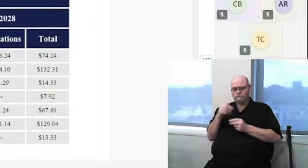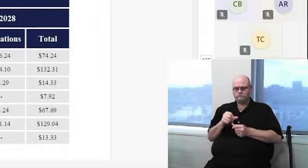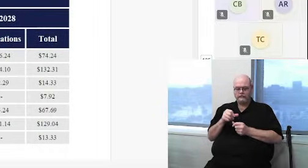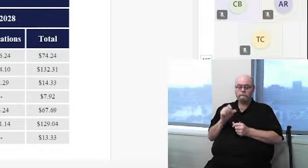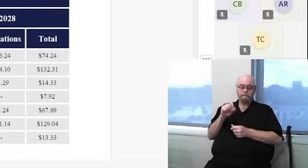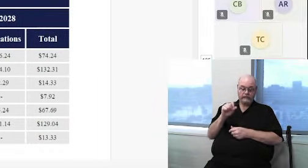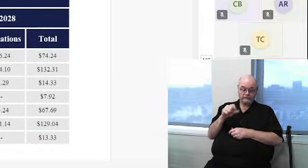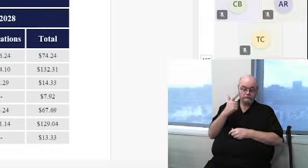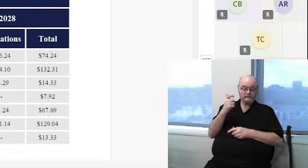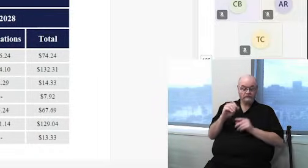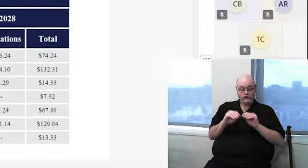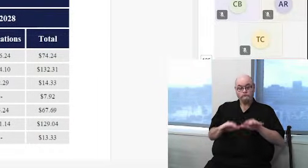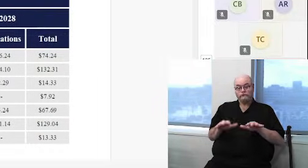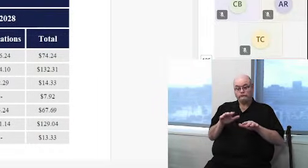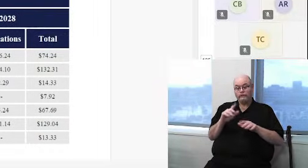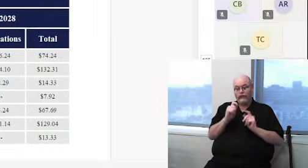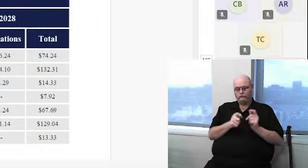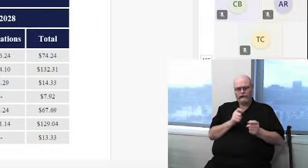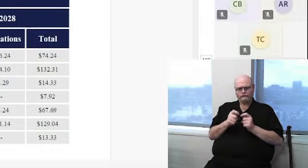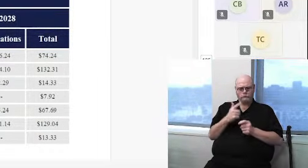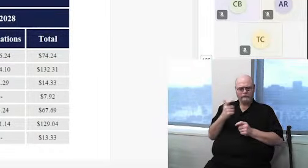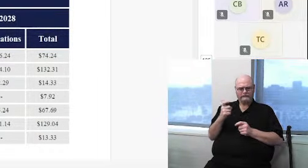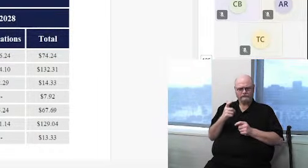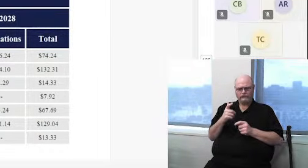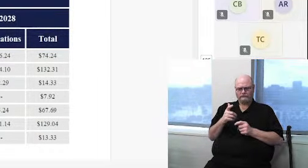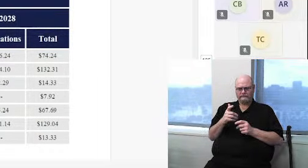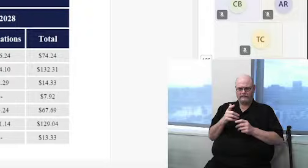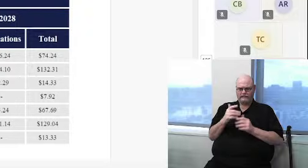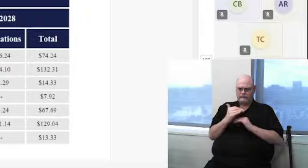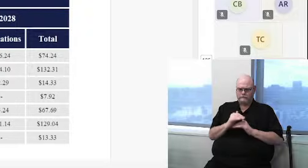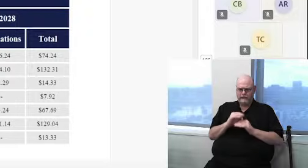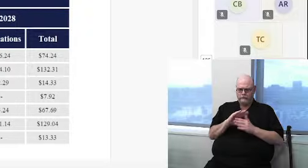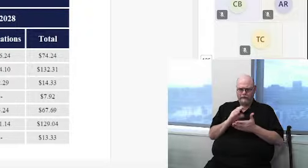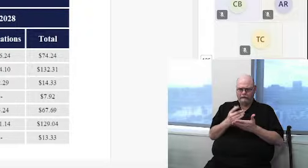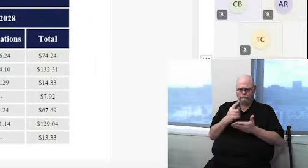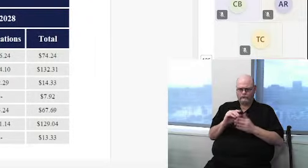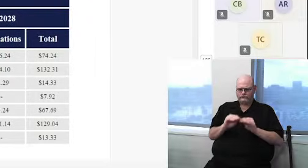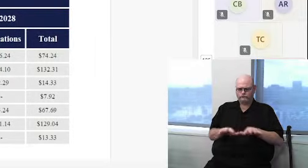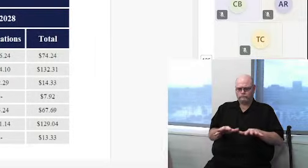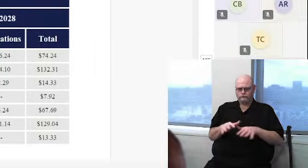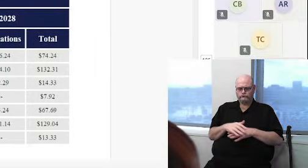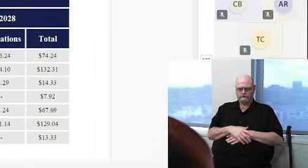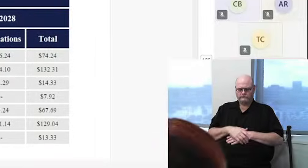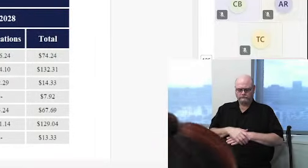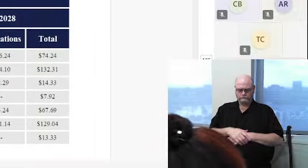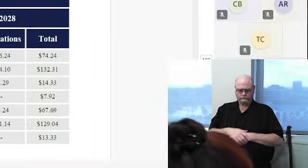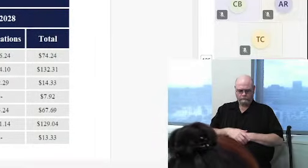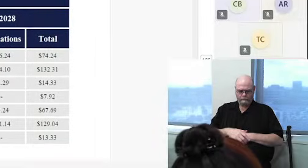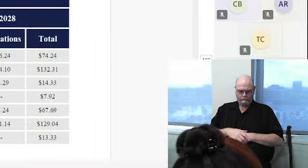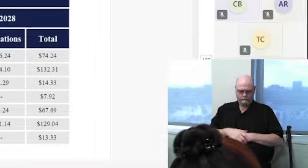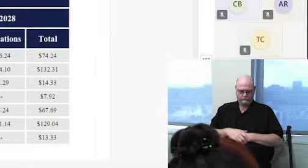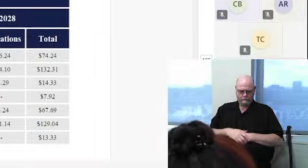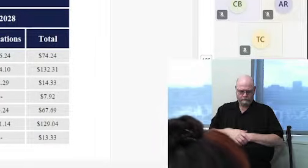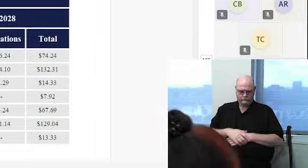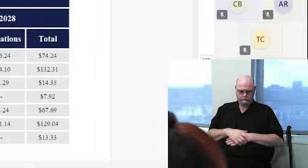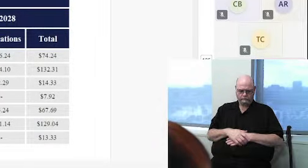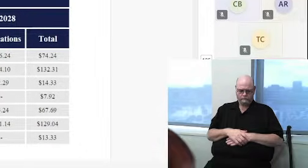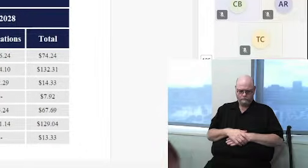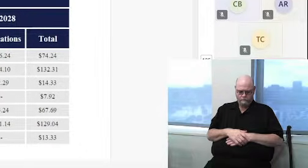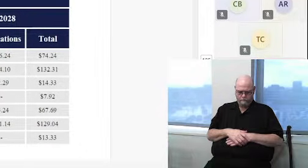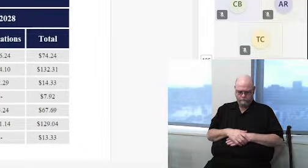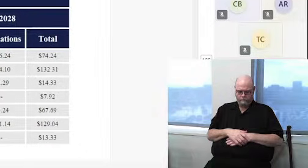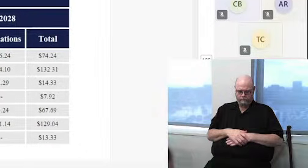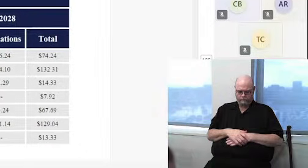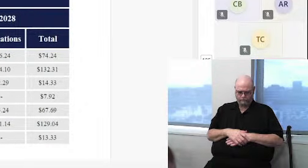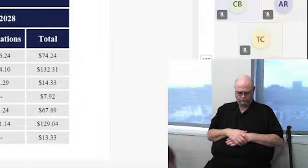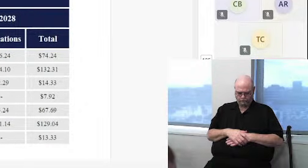we were doing the distribution allocation of it because there is a finite amount dedicated for distribution. Right. So relatively less